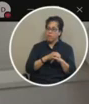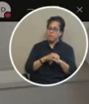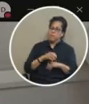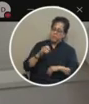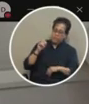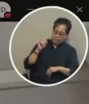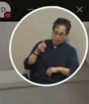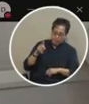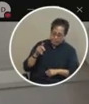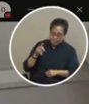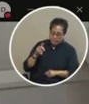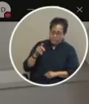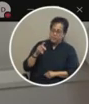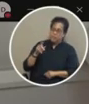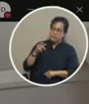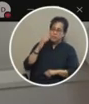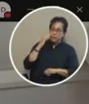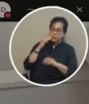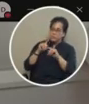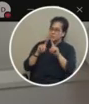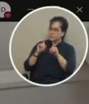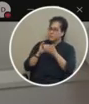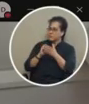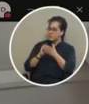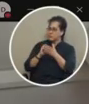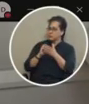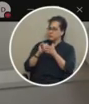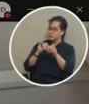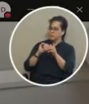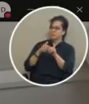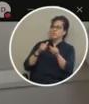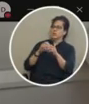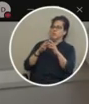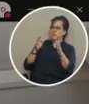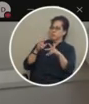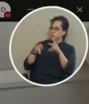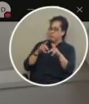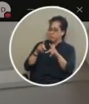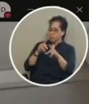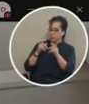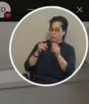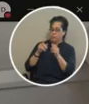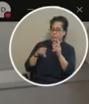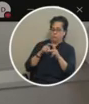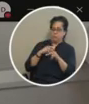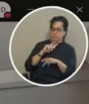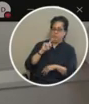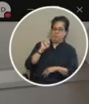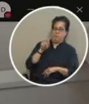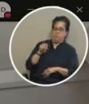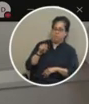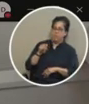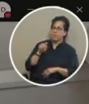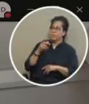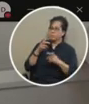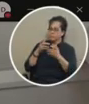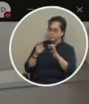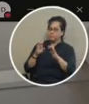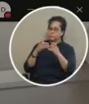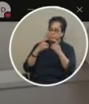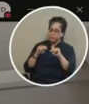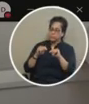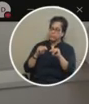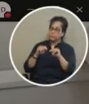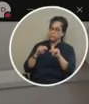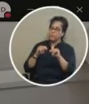Okay, I worry that is going to deter a lot of people as soon as that question is asked. And again, we want to get as many people who